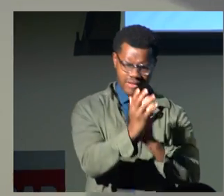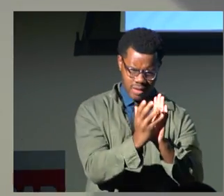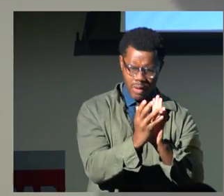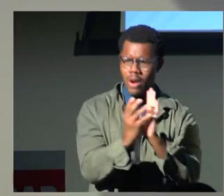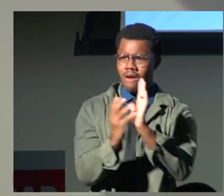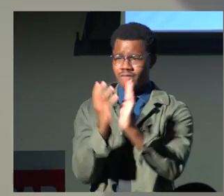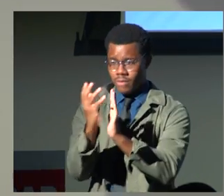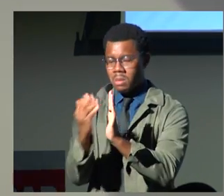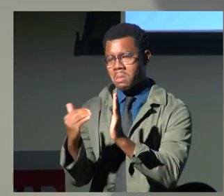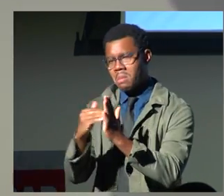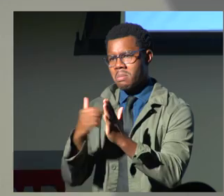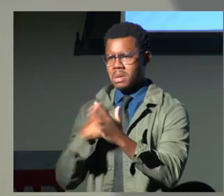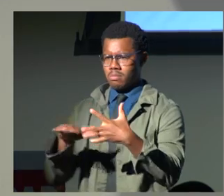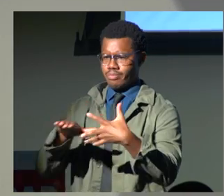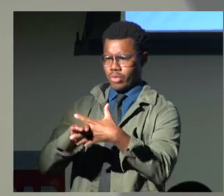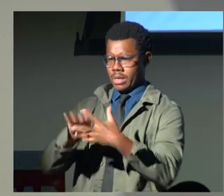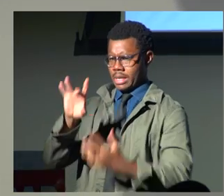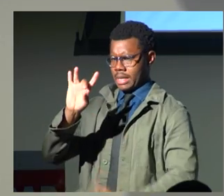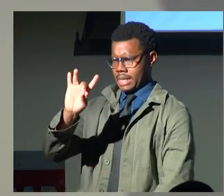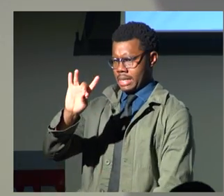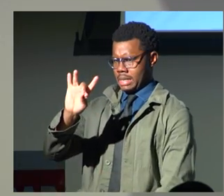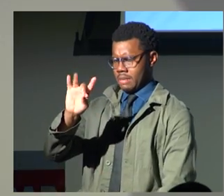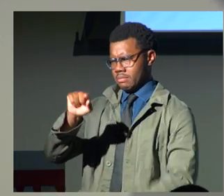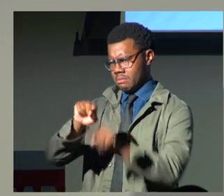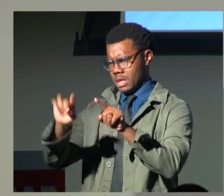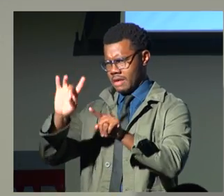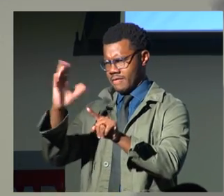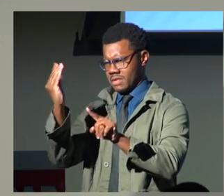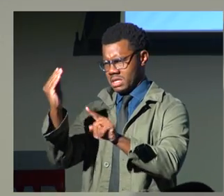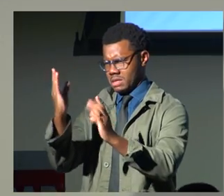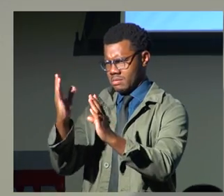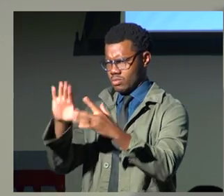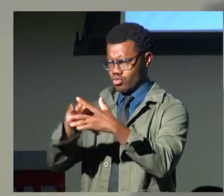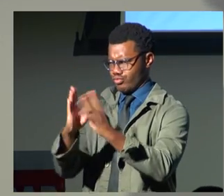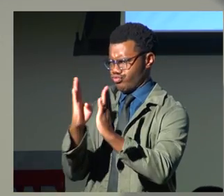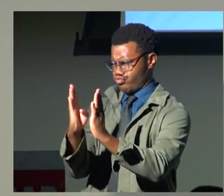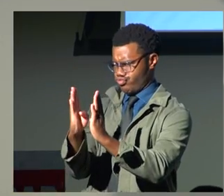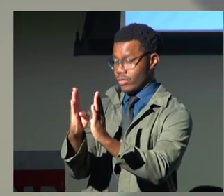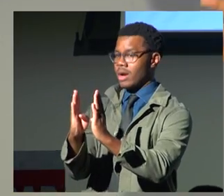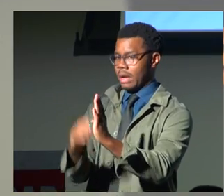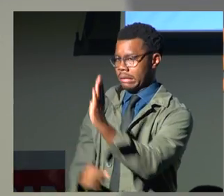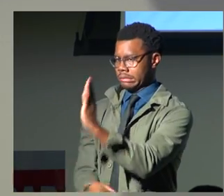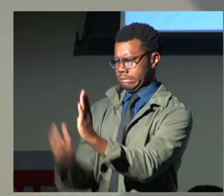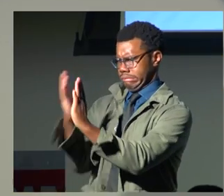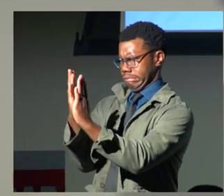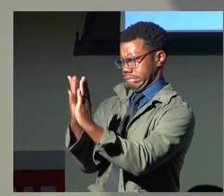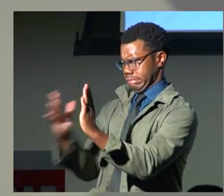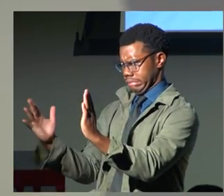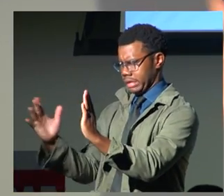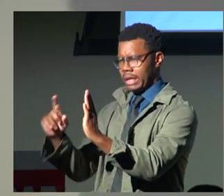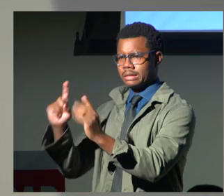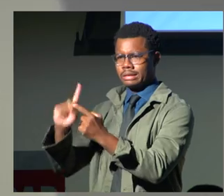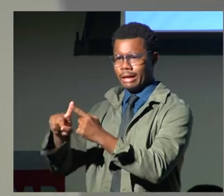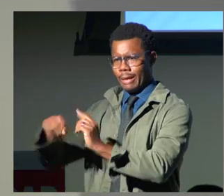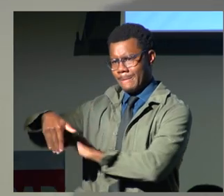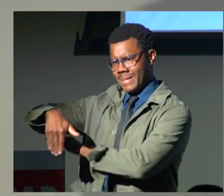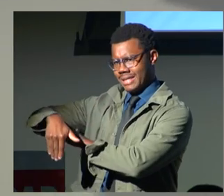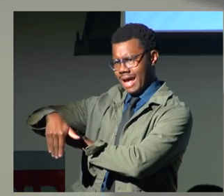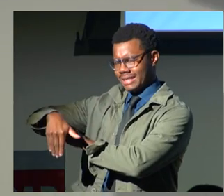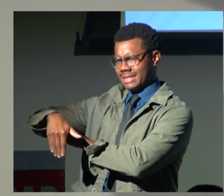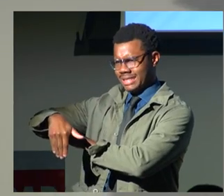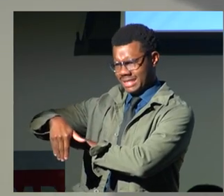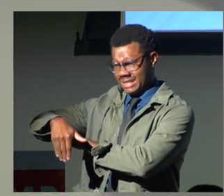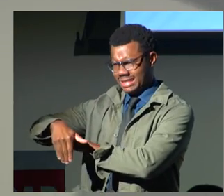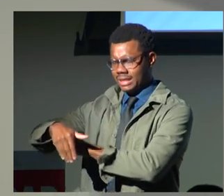another 15-minute break at 8 to 8:15. Then from 8:15 to midnight, I work again. So